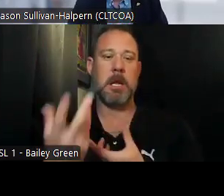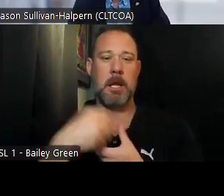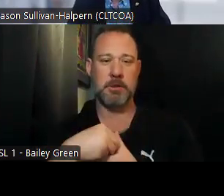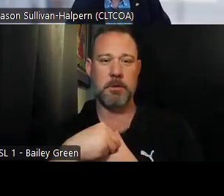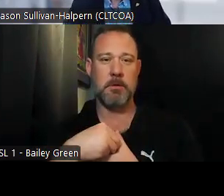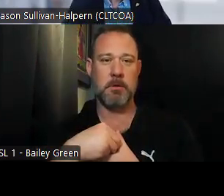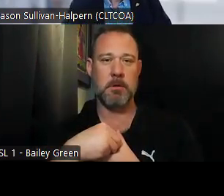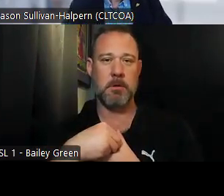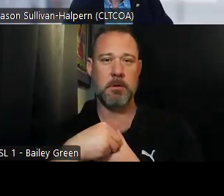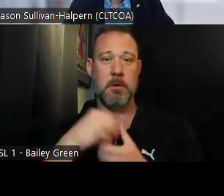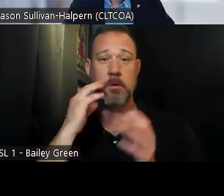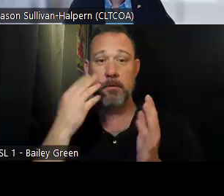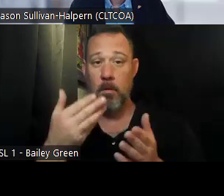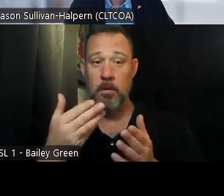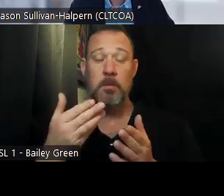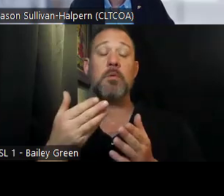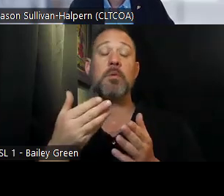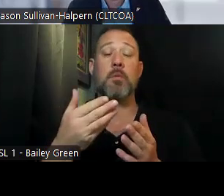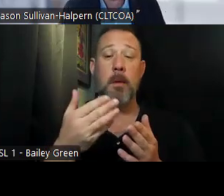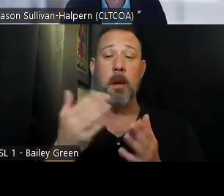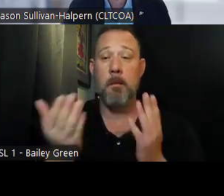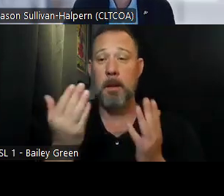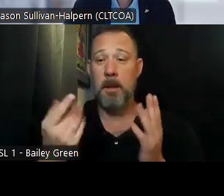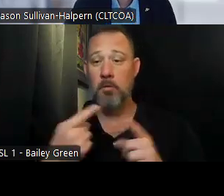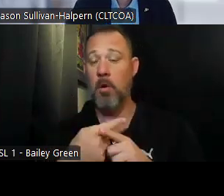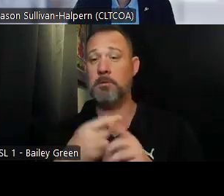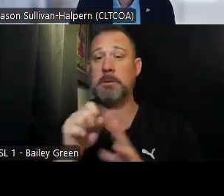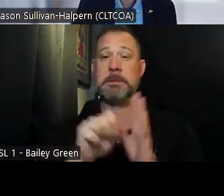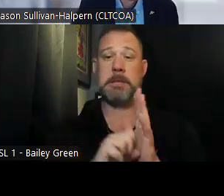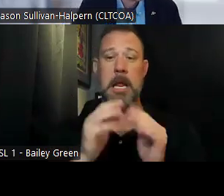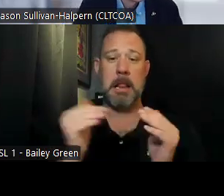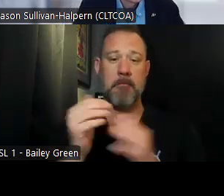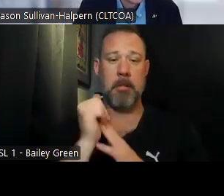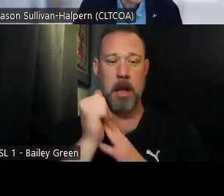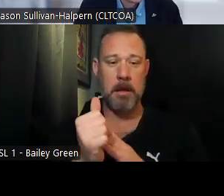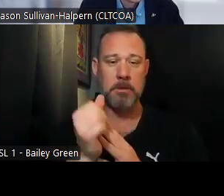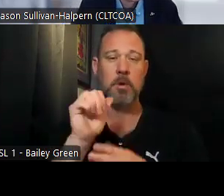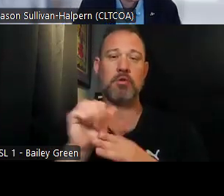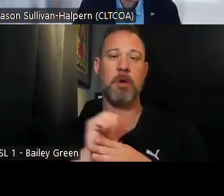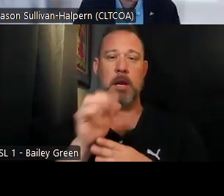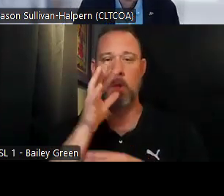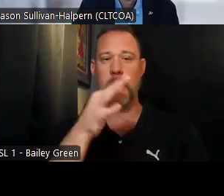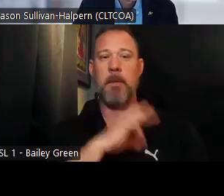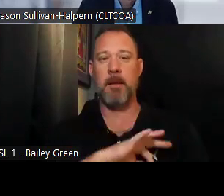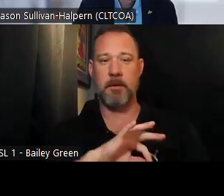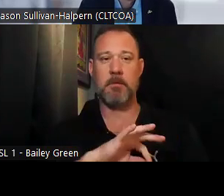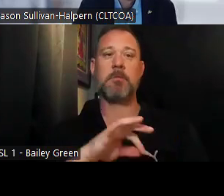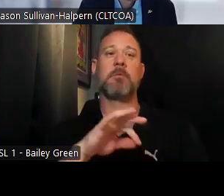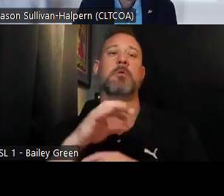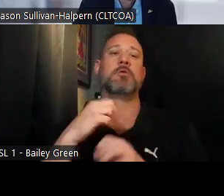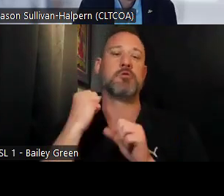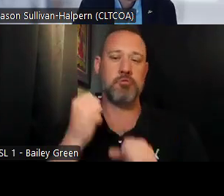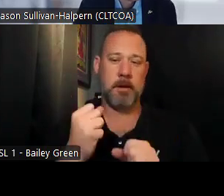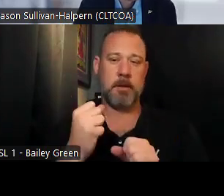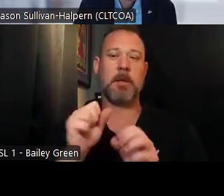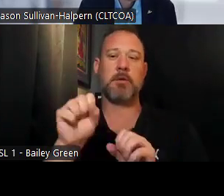will be maybe cross-reporting, state-level guidance, where trainings would be beneficial, strengthening MDT structures where